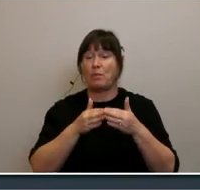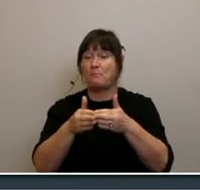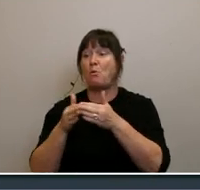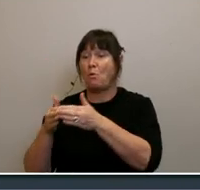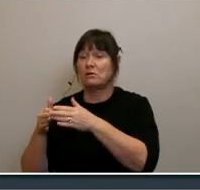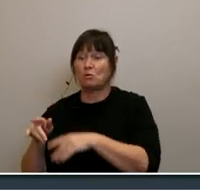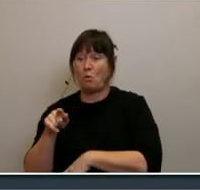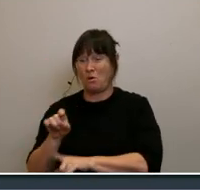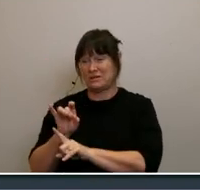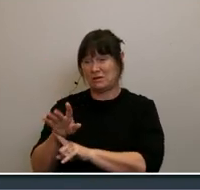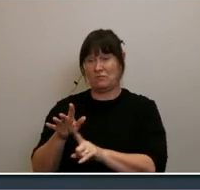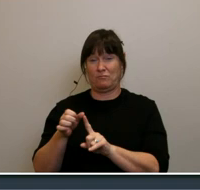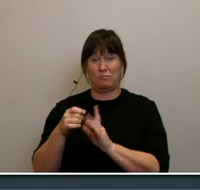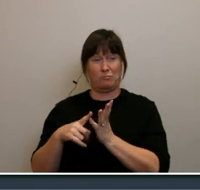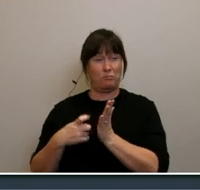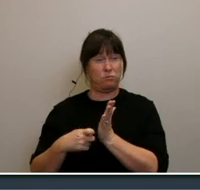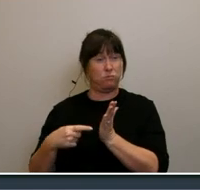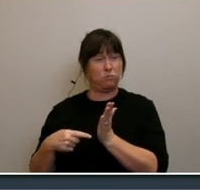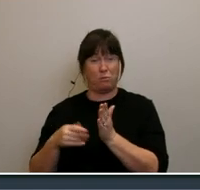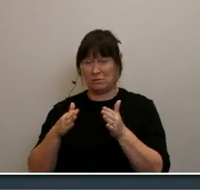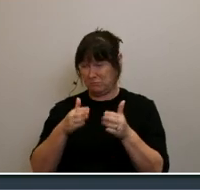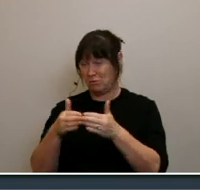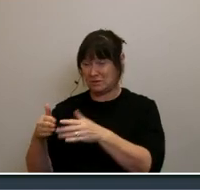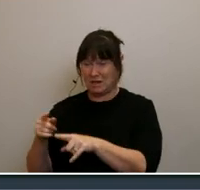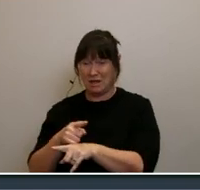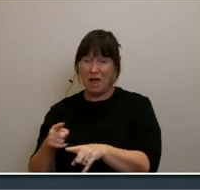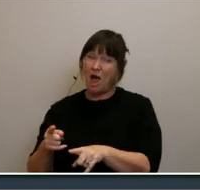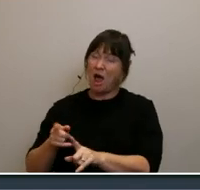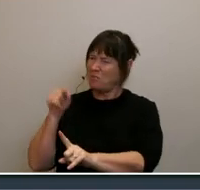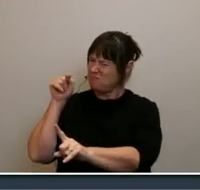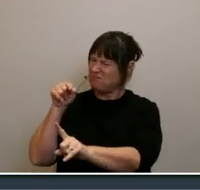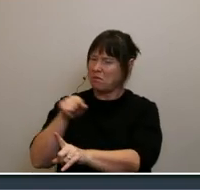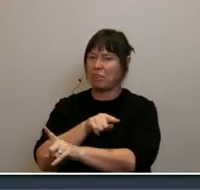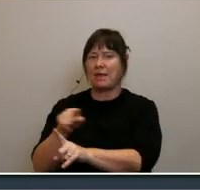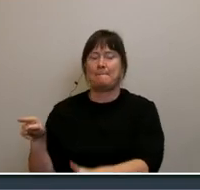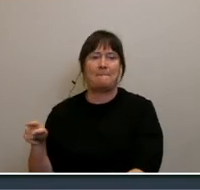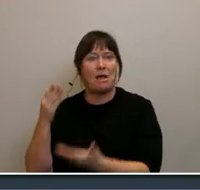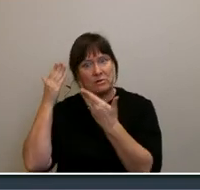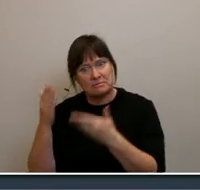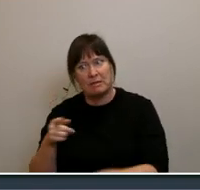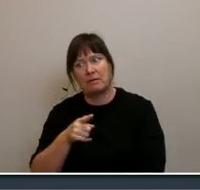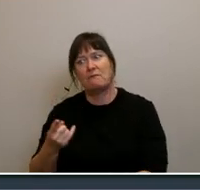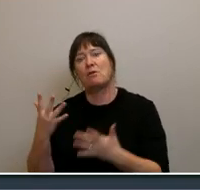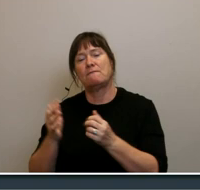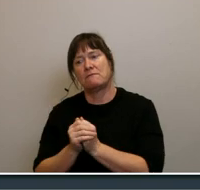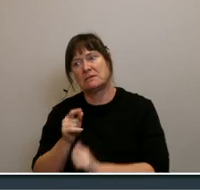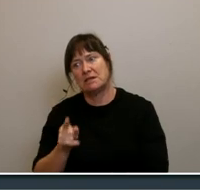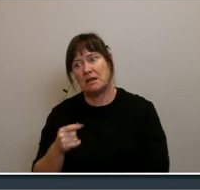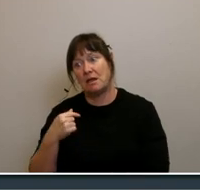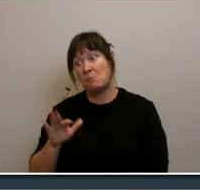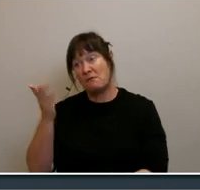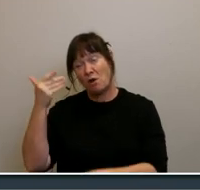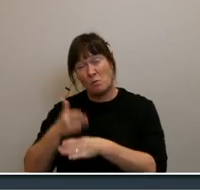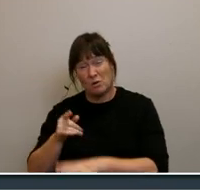I'm not gunning for the port. I have a lot of respect for the port. A lot of friends, had a lot of friends down there as my place of